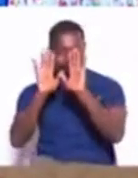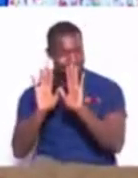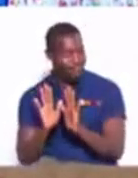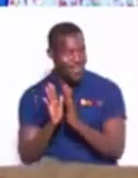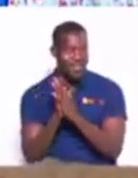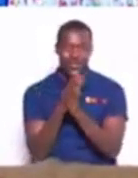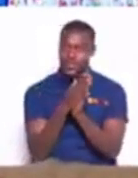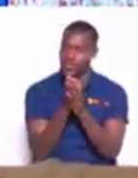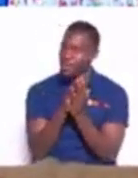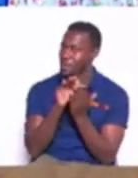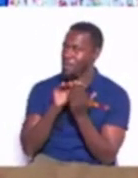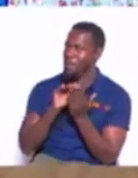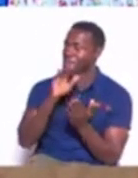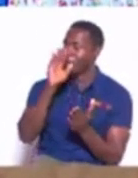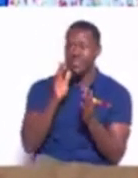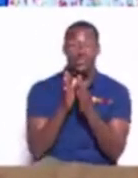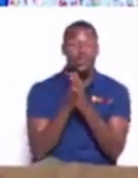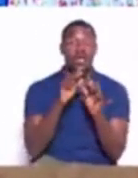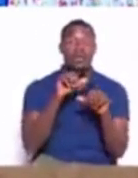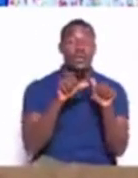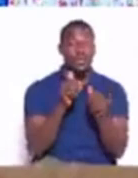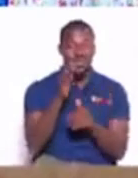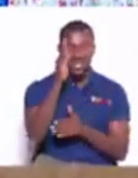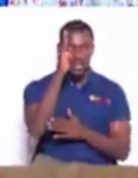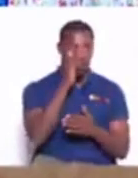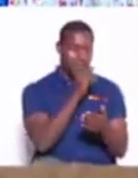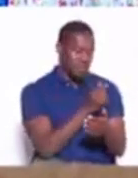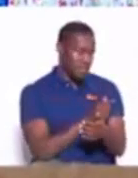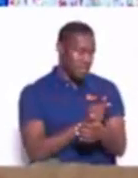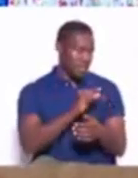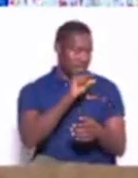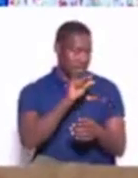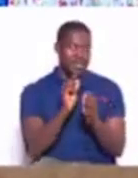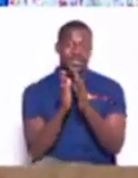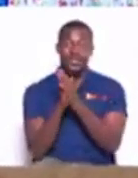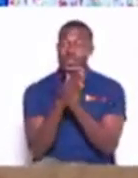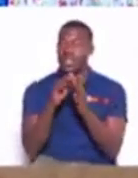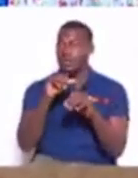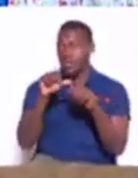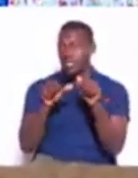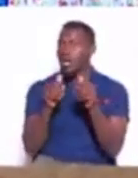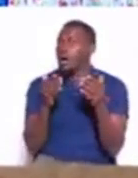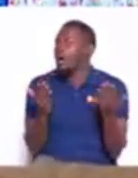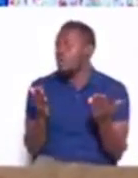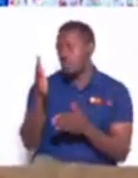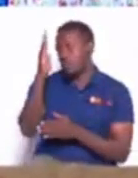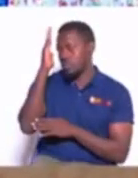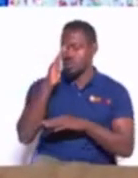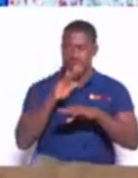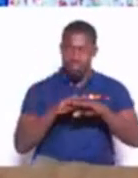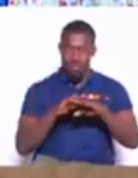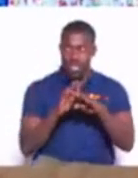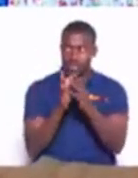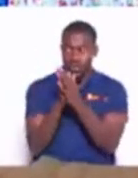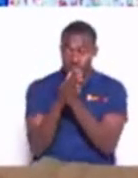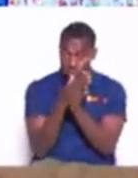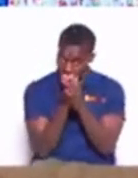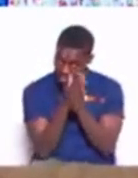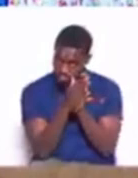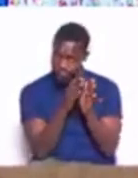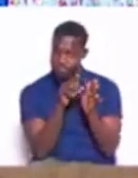It's a story of God's grace, a story of God's goodness. It's a story that